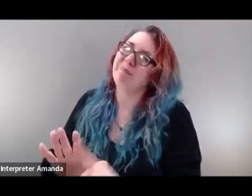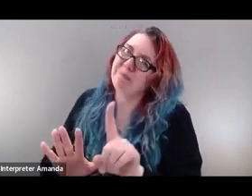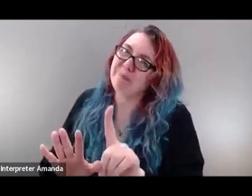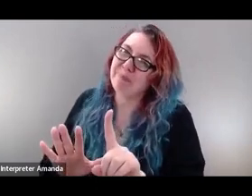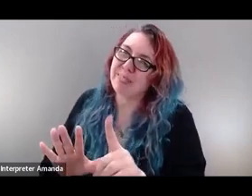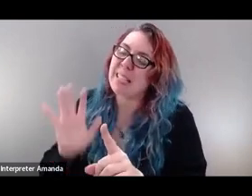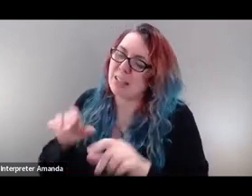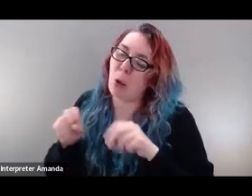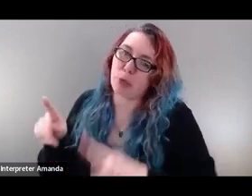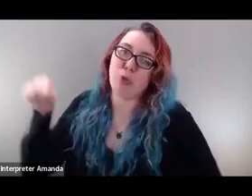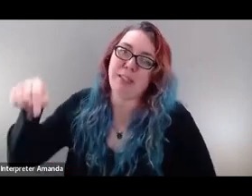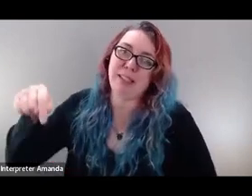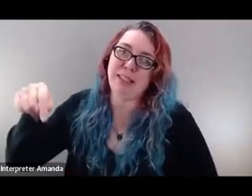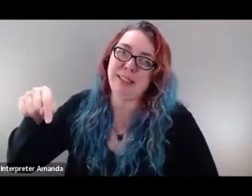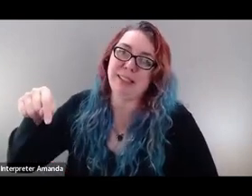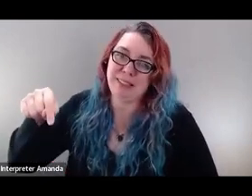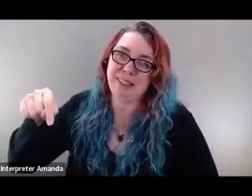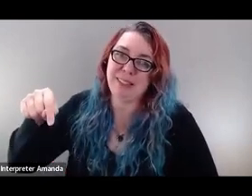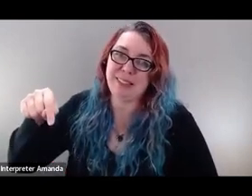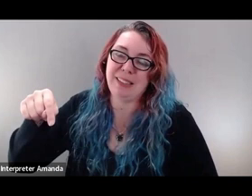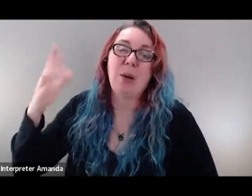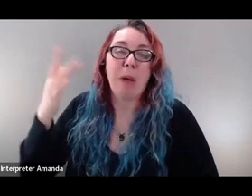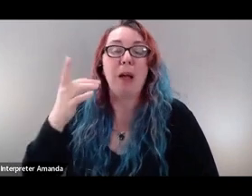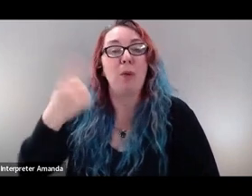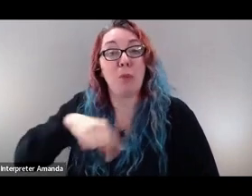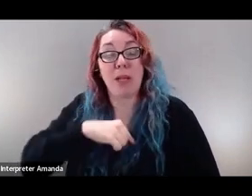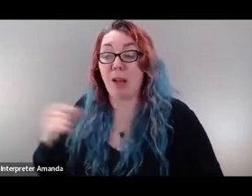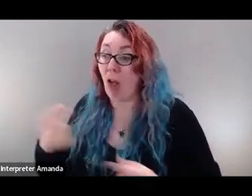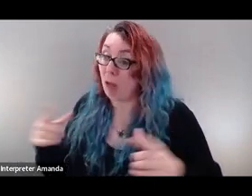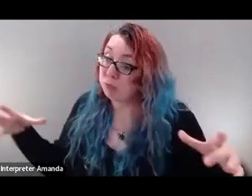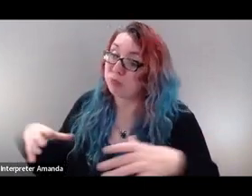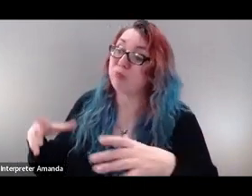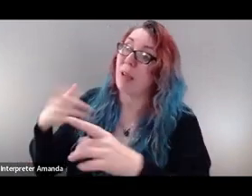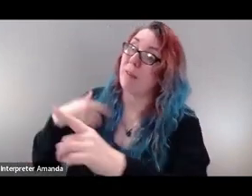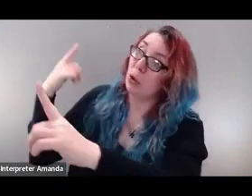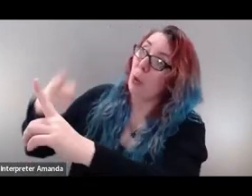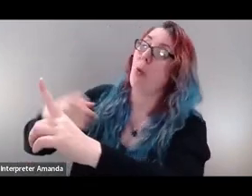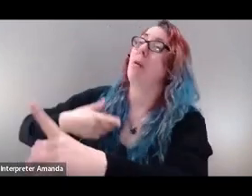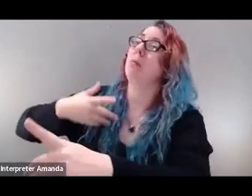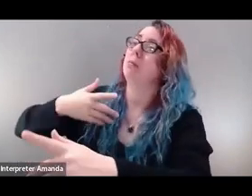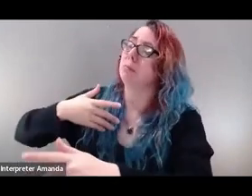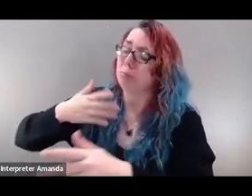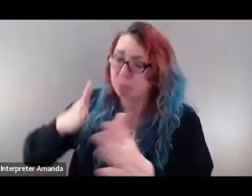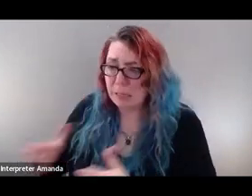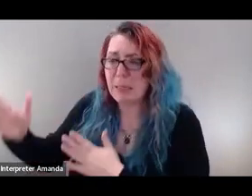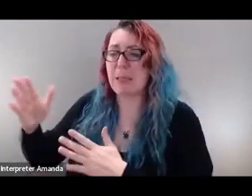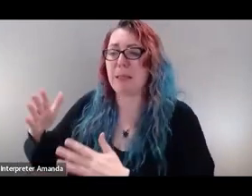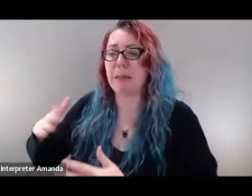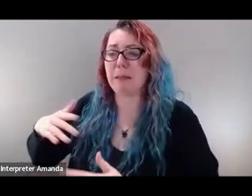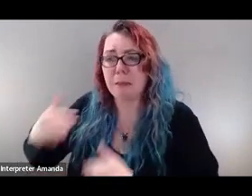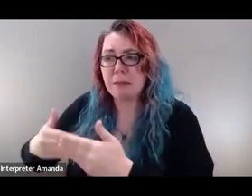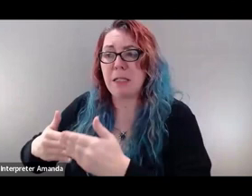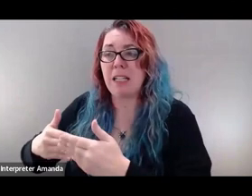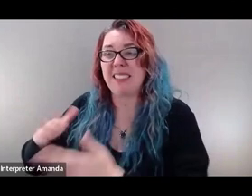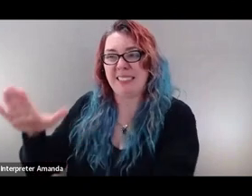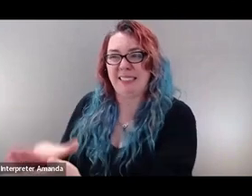what could happen is that in the goal of making sure that we are, reducing conflict, we are perhaps not bringing in voices